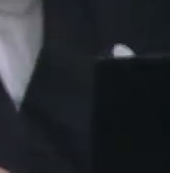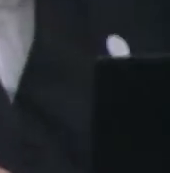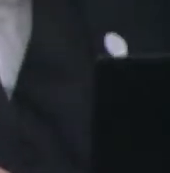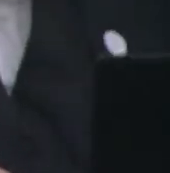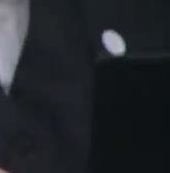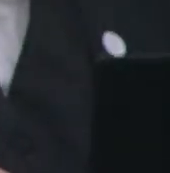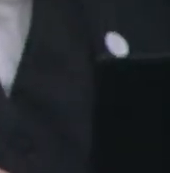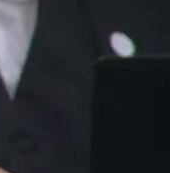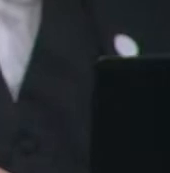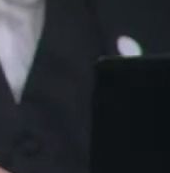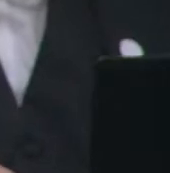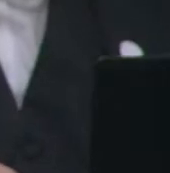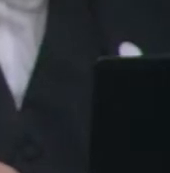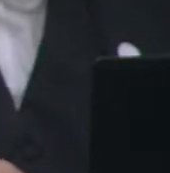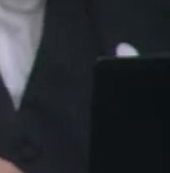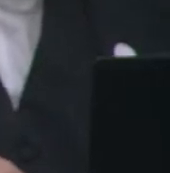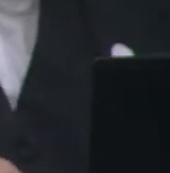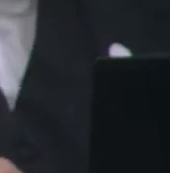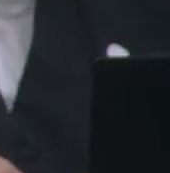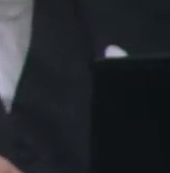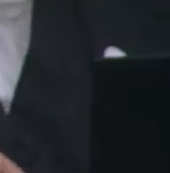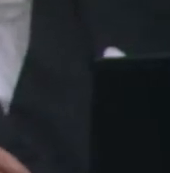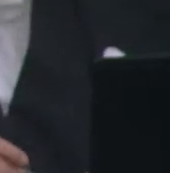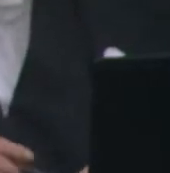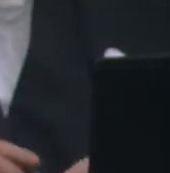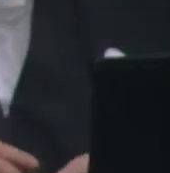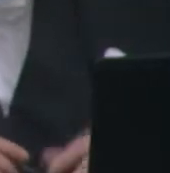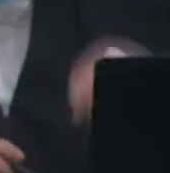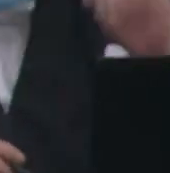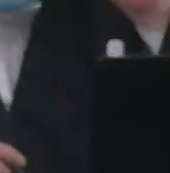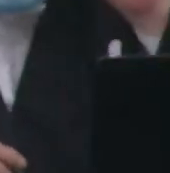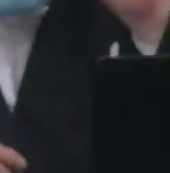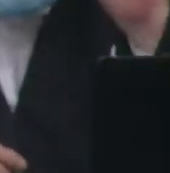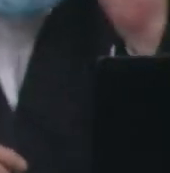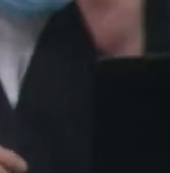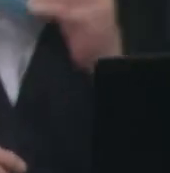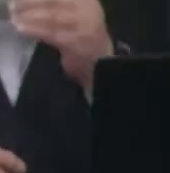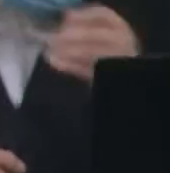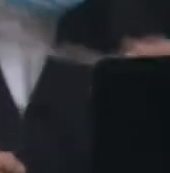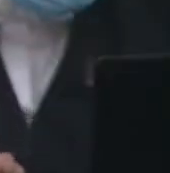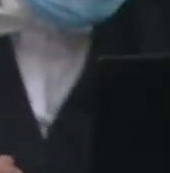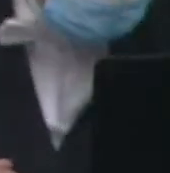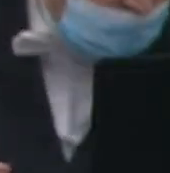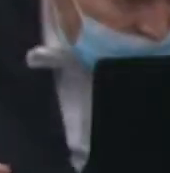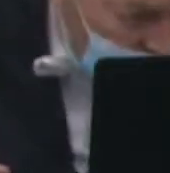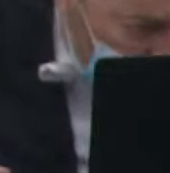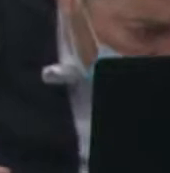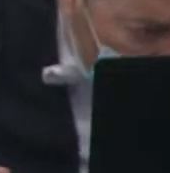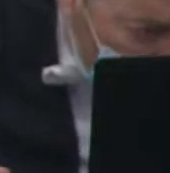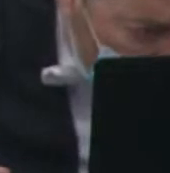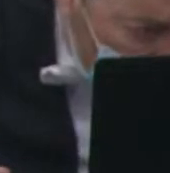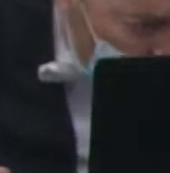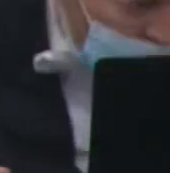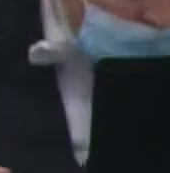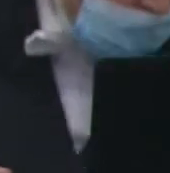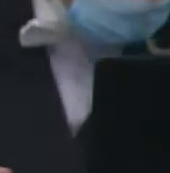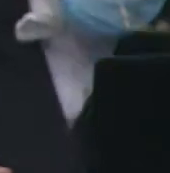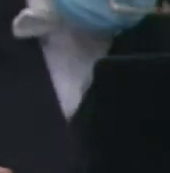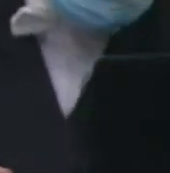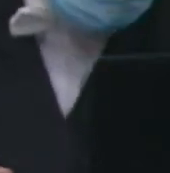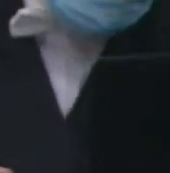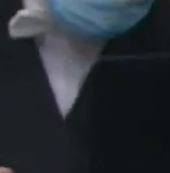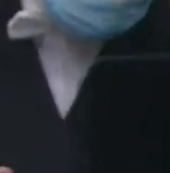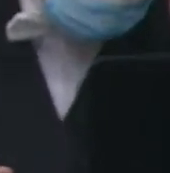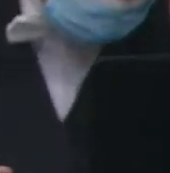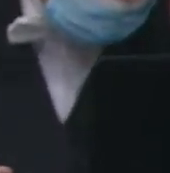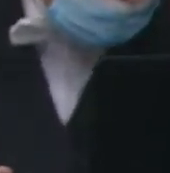crisis. The journey that we have embarked on will transform the manner in which our state-owned